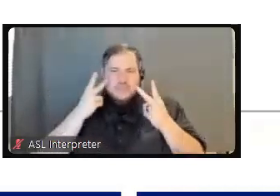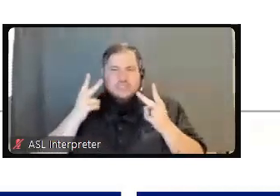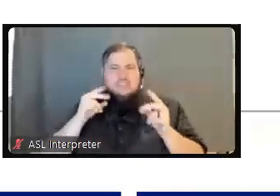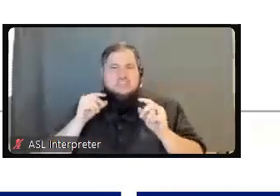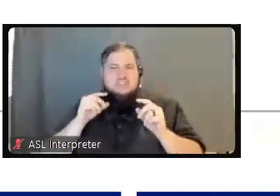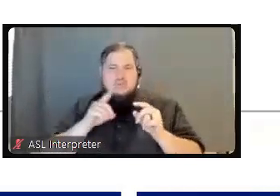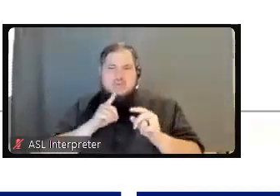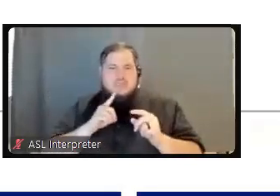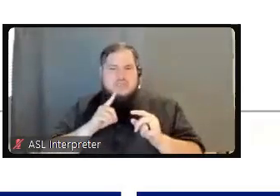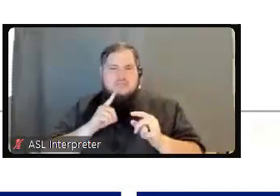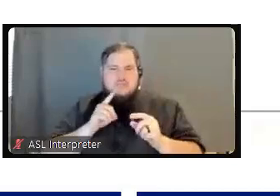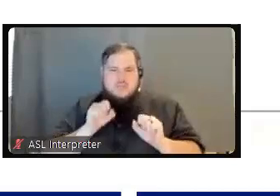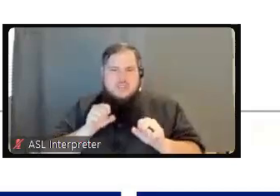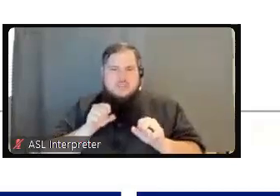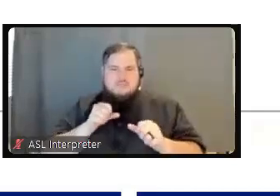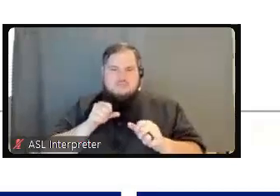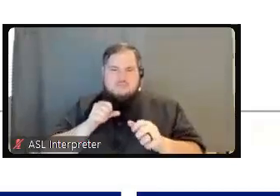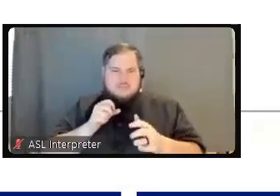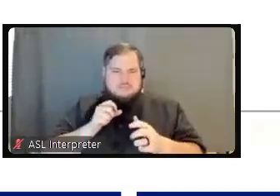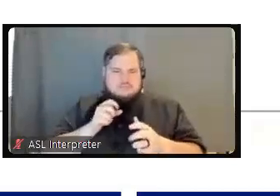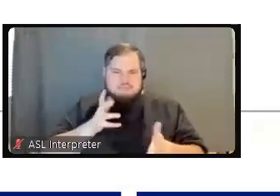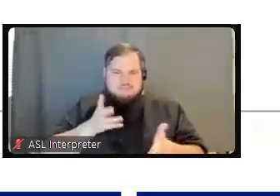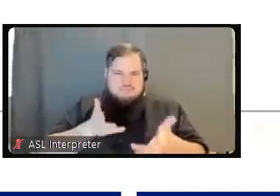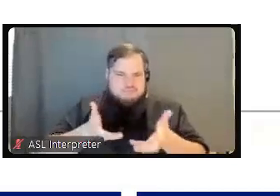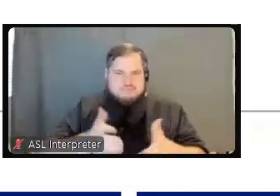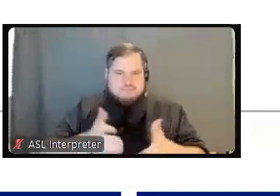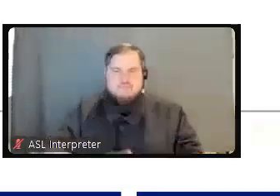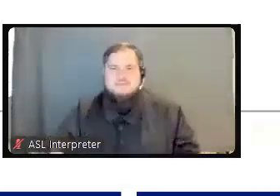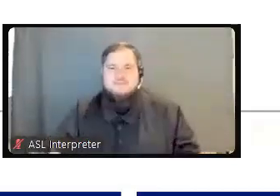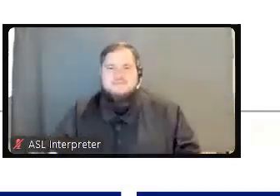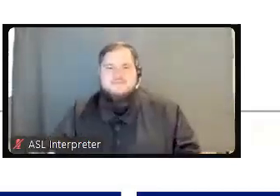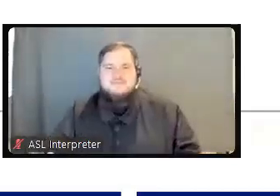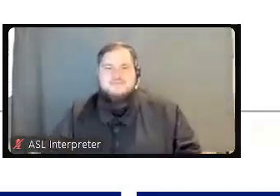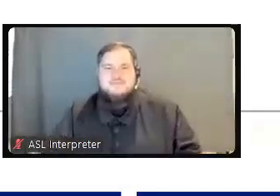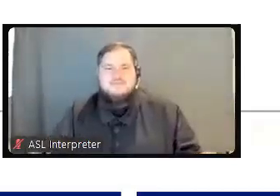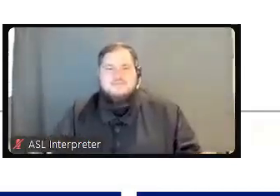interactive. Next slide, please.